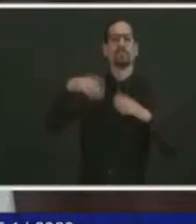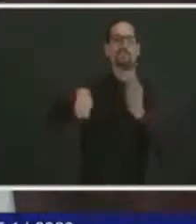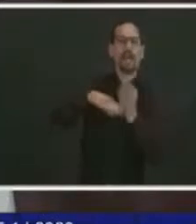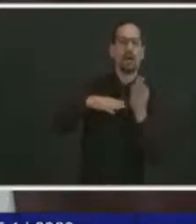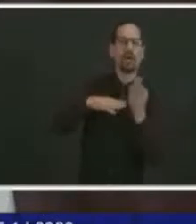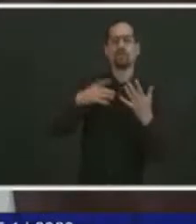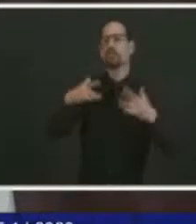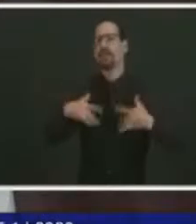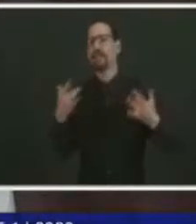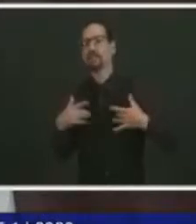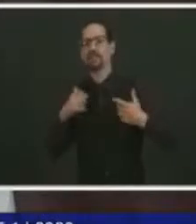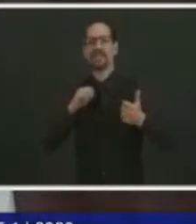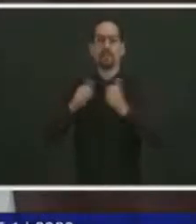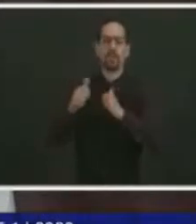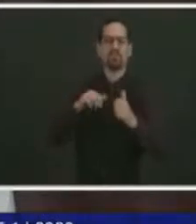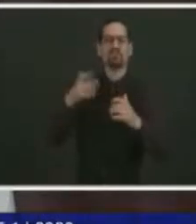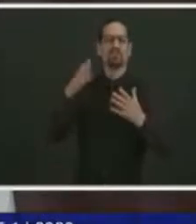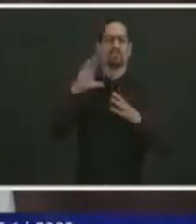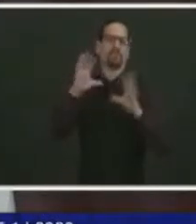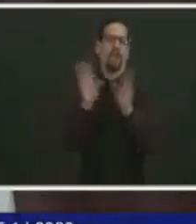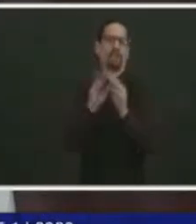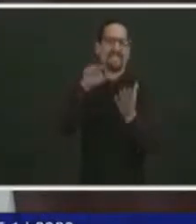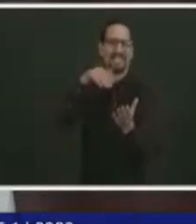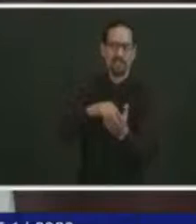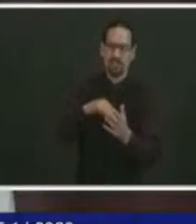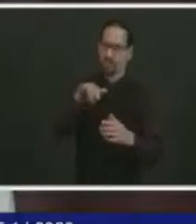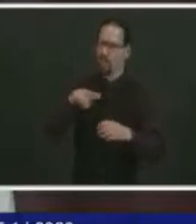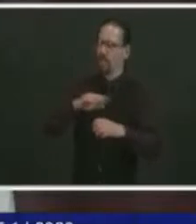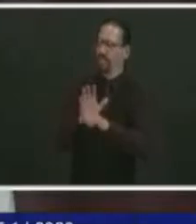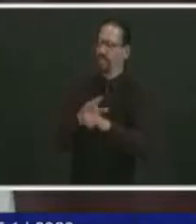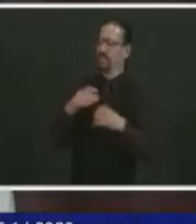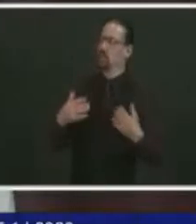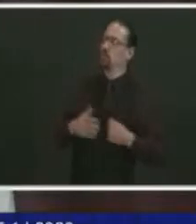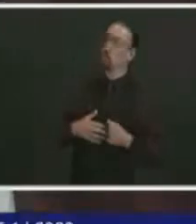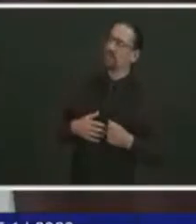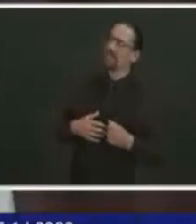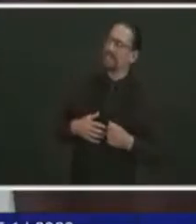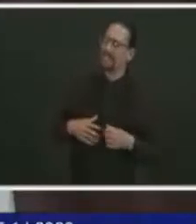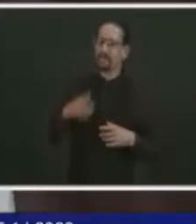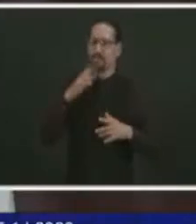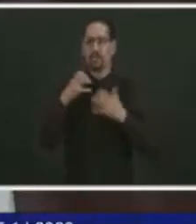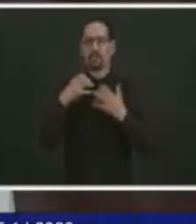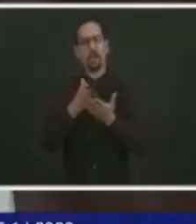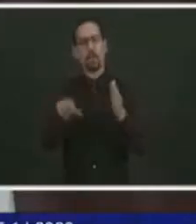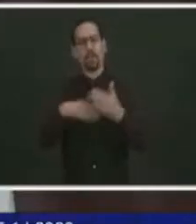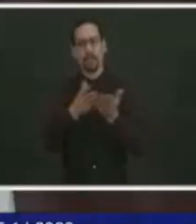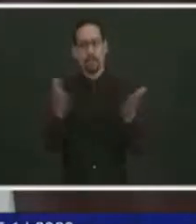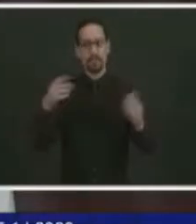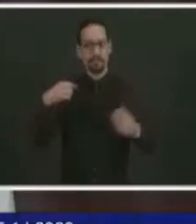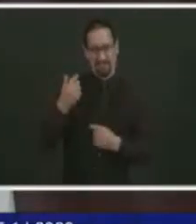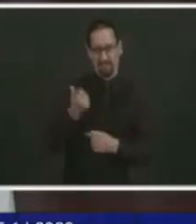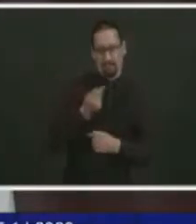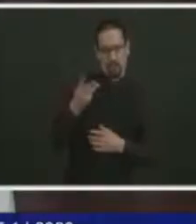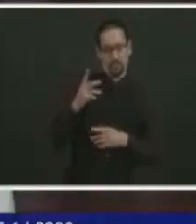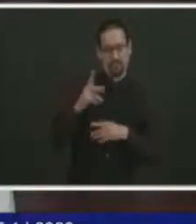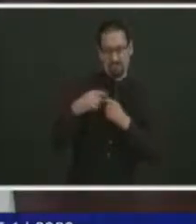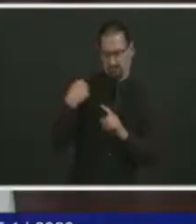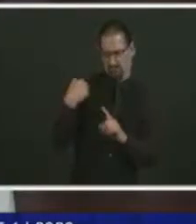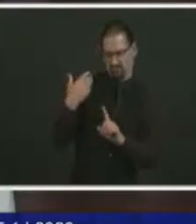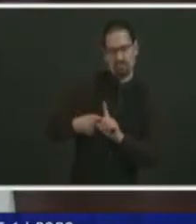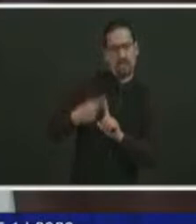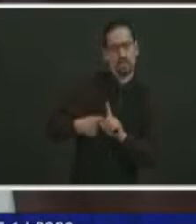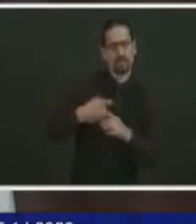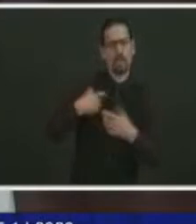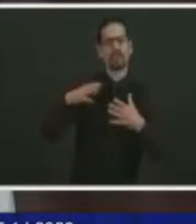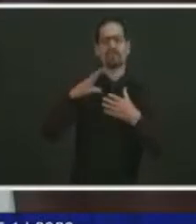And so that's why I said, as I've said to all the protesters over the past couple of months, yes, you have a right to protest, but